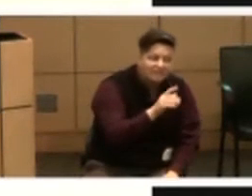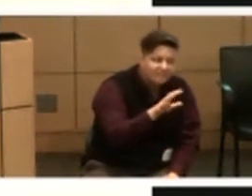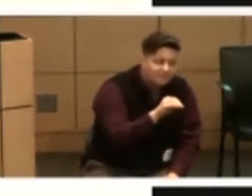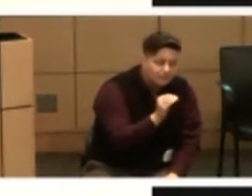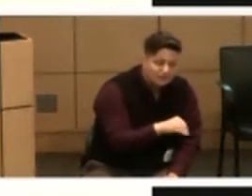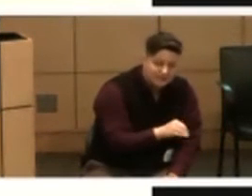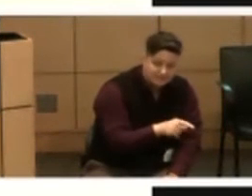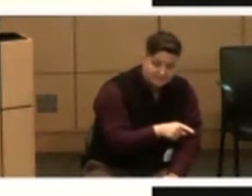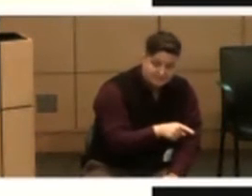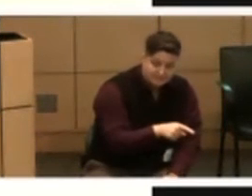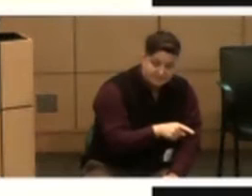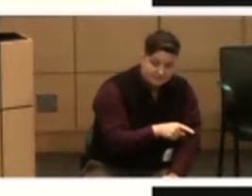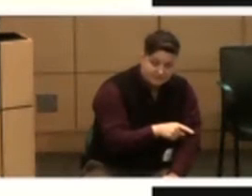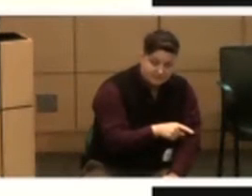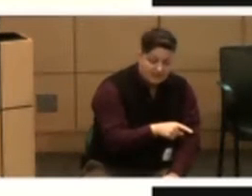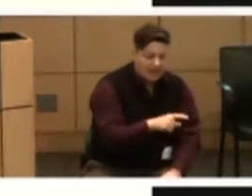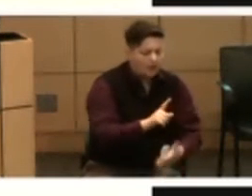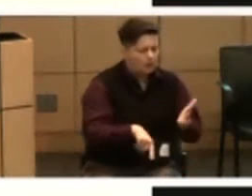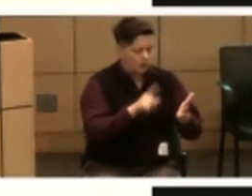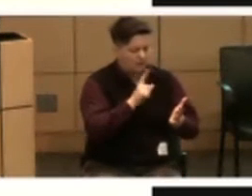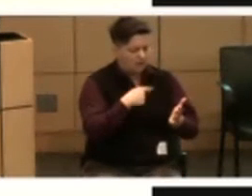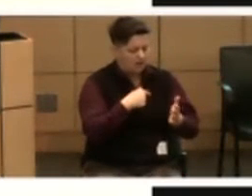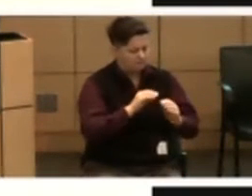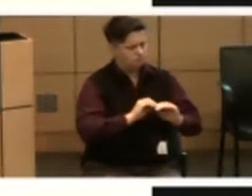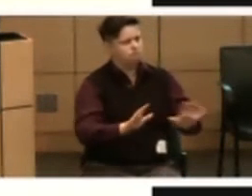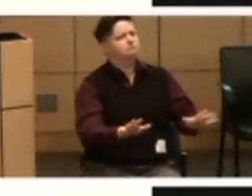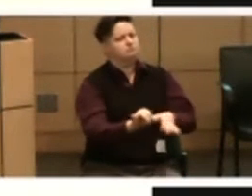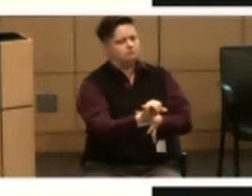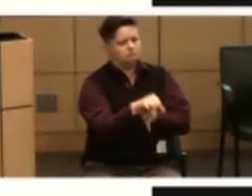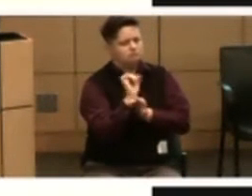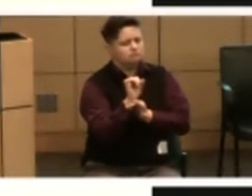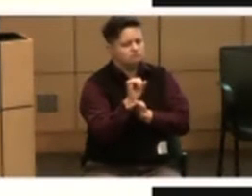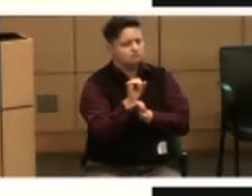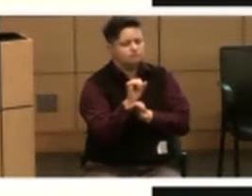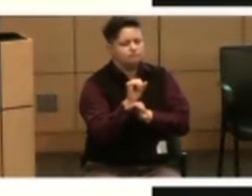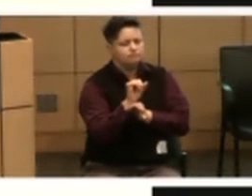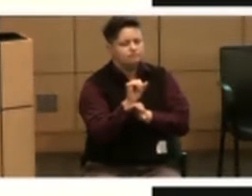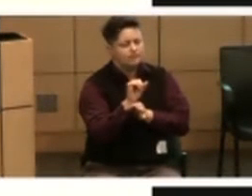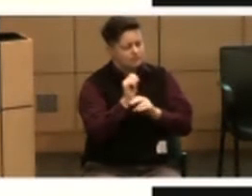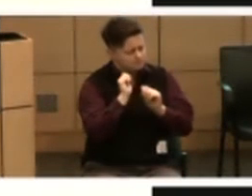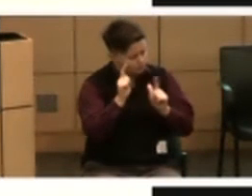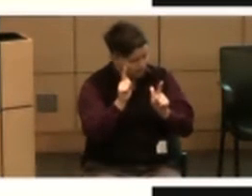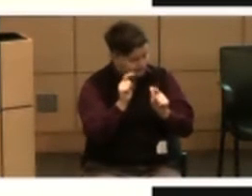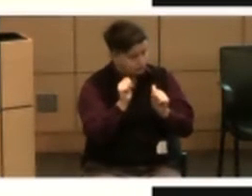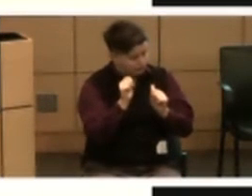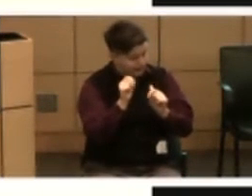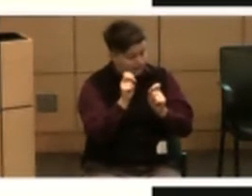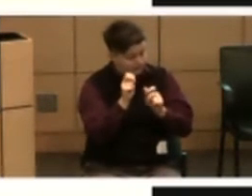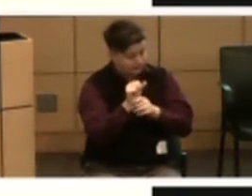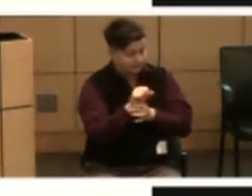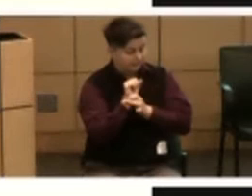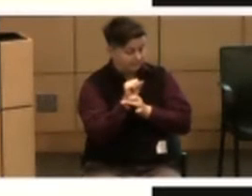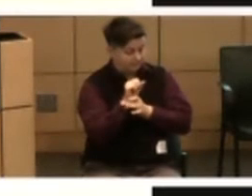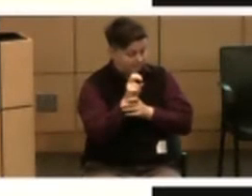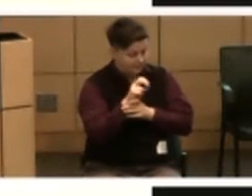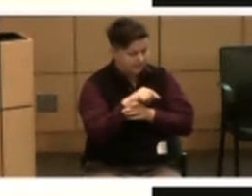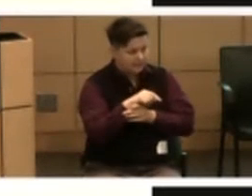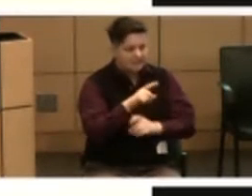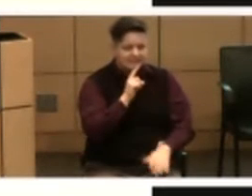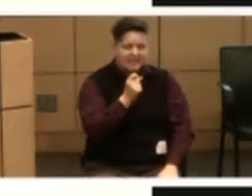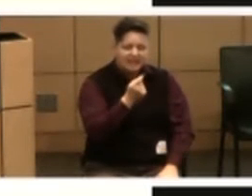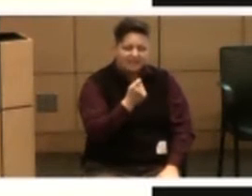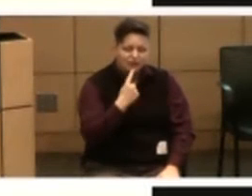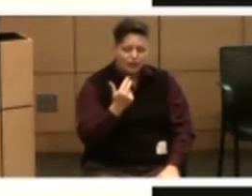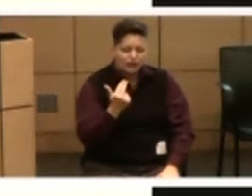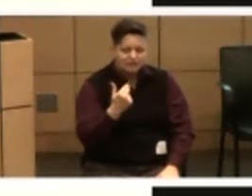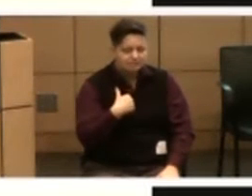other thing that's really kind of hit you over the head, and dramatic and surprising in some ways, is even these 11 to 13-year-olds are not adult-like, and